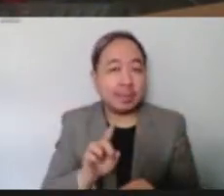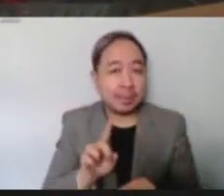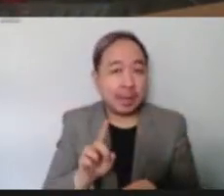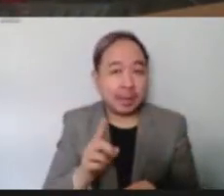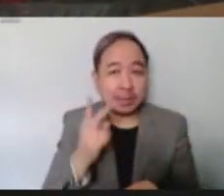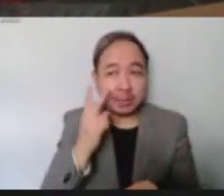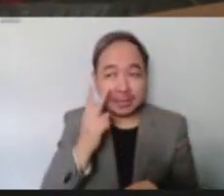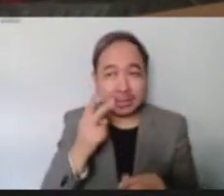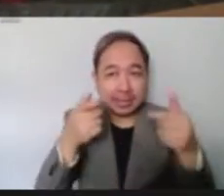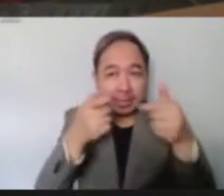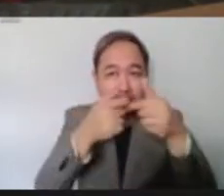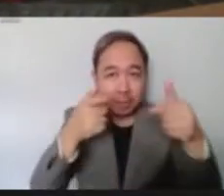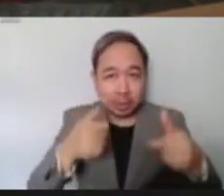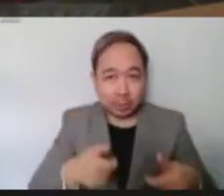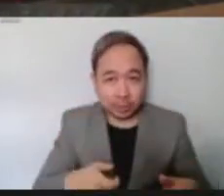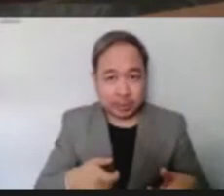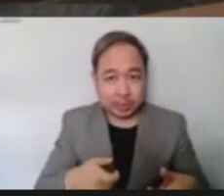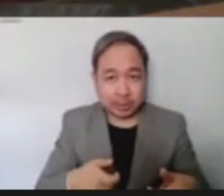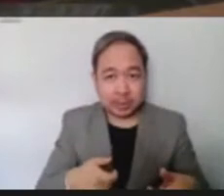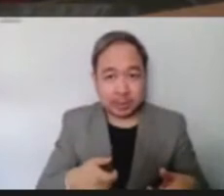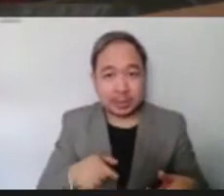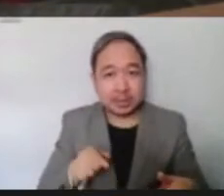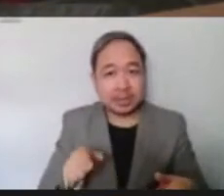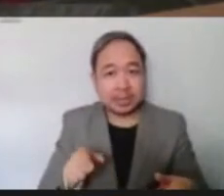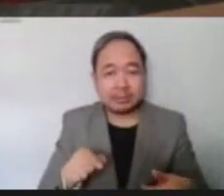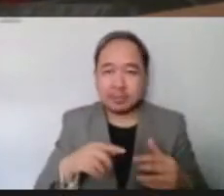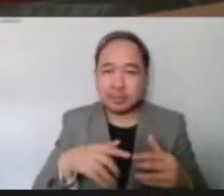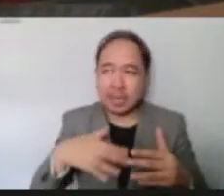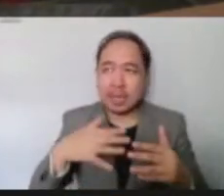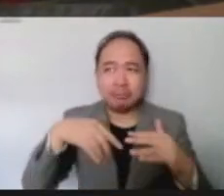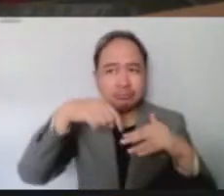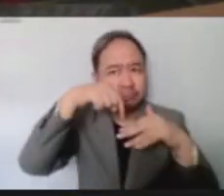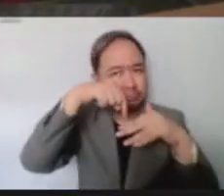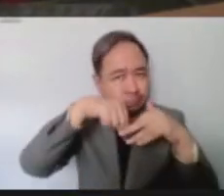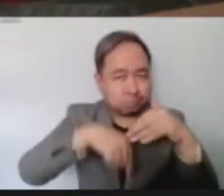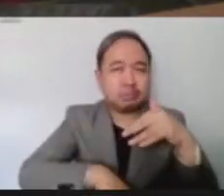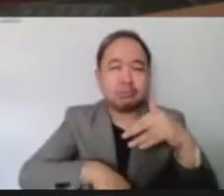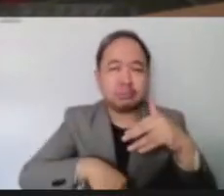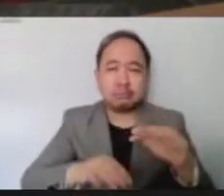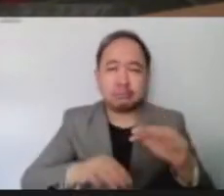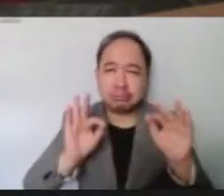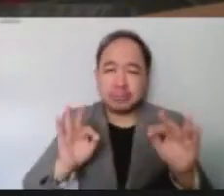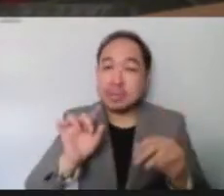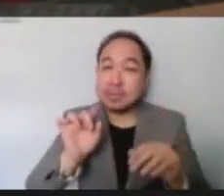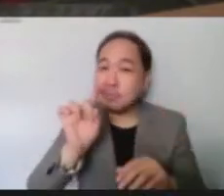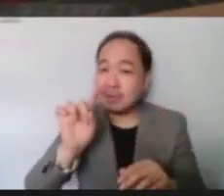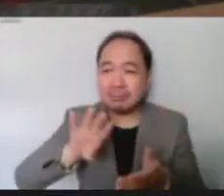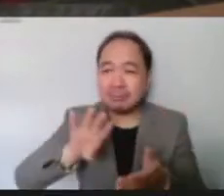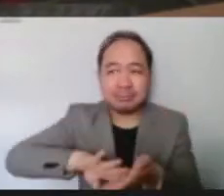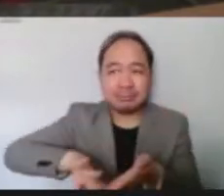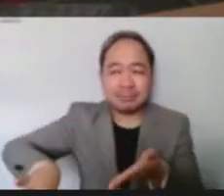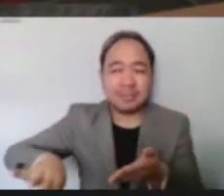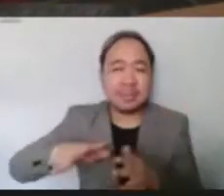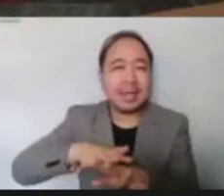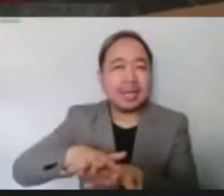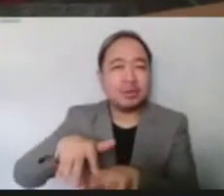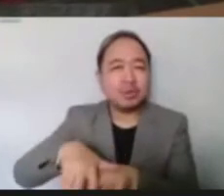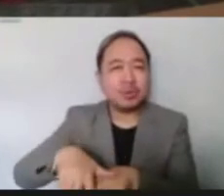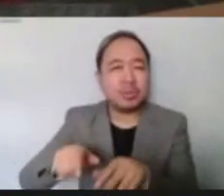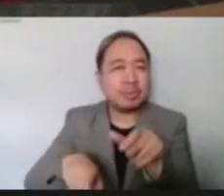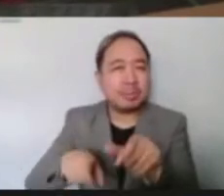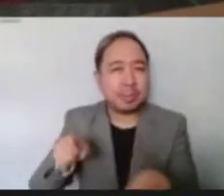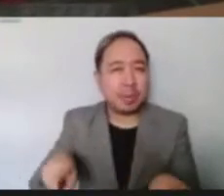the document of the agenda item 3 is very comprehensive however it has excluded the Indians peoples and their